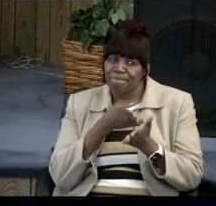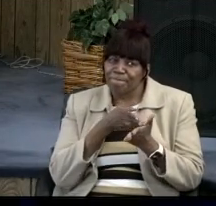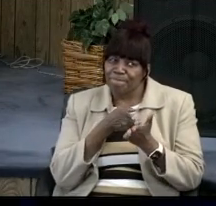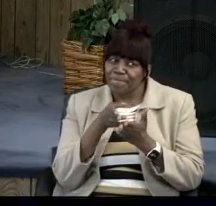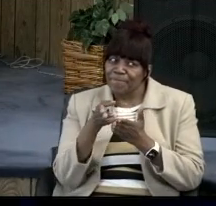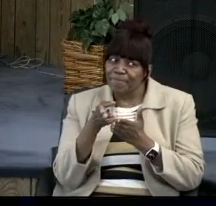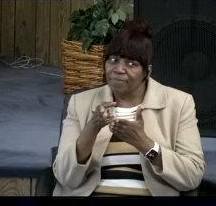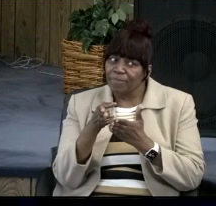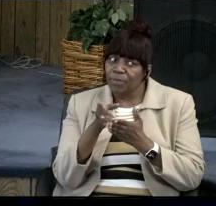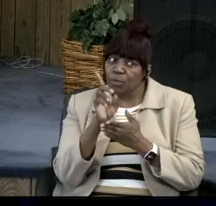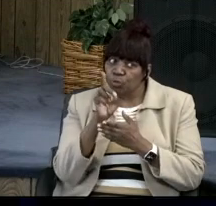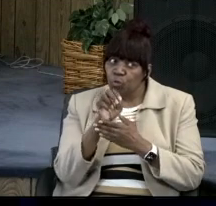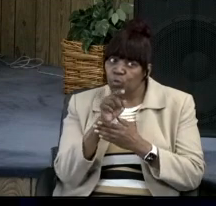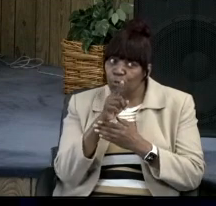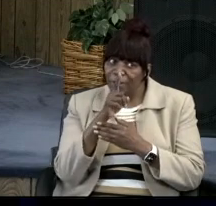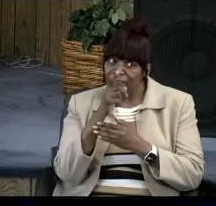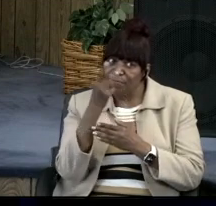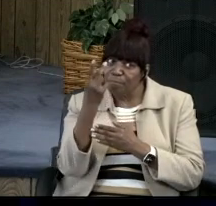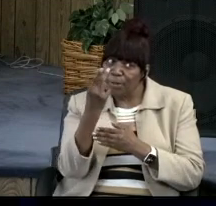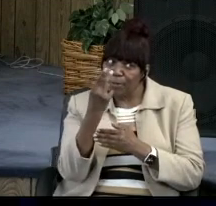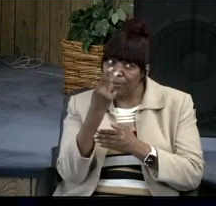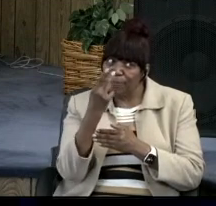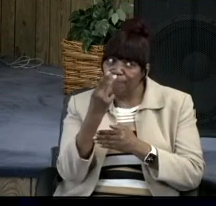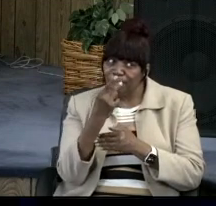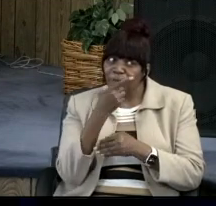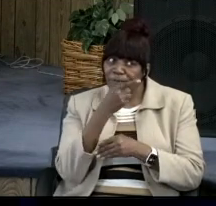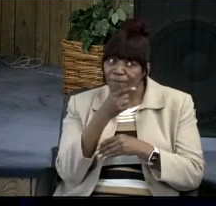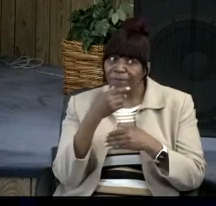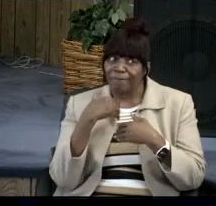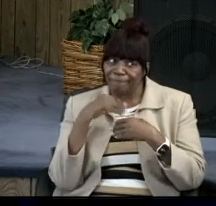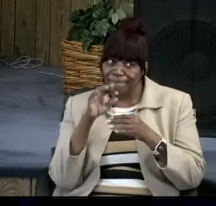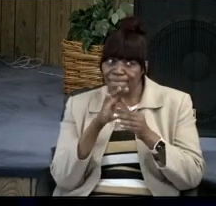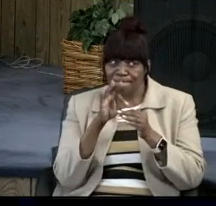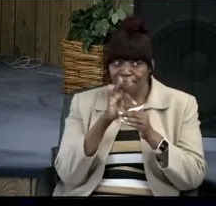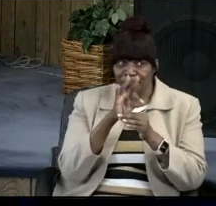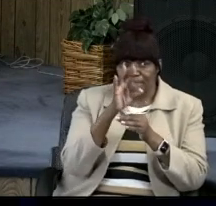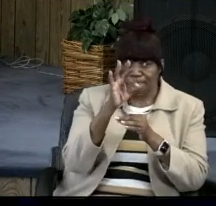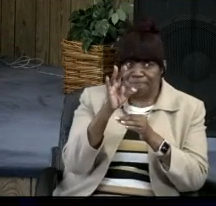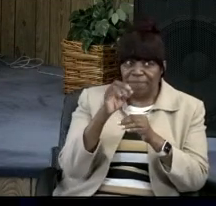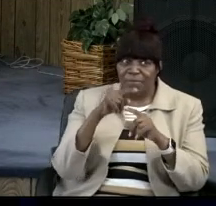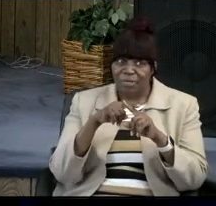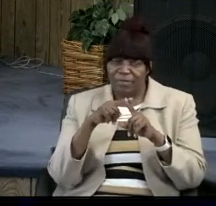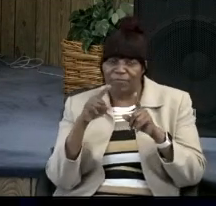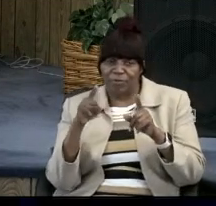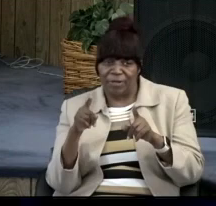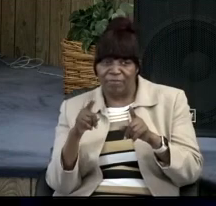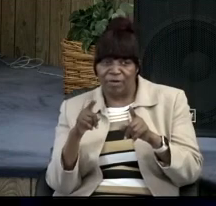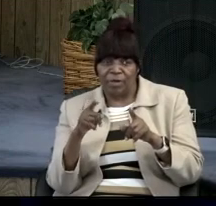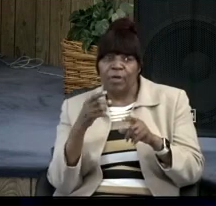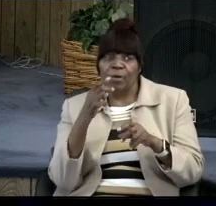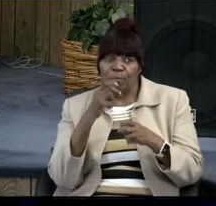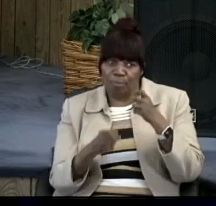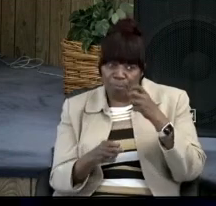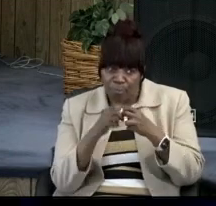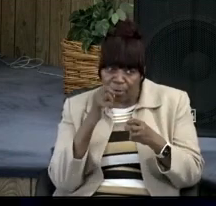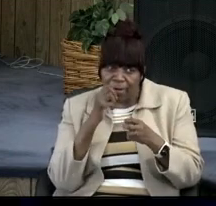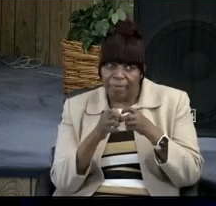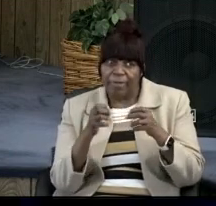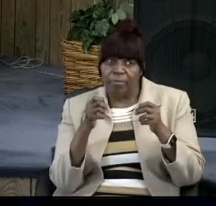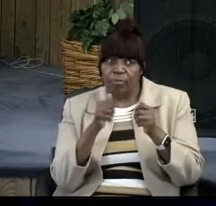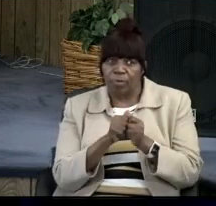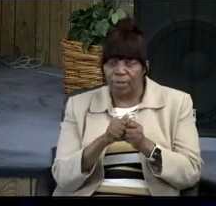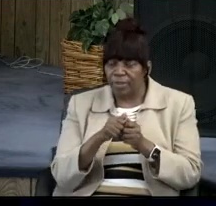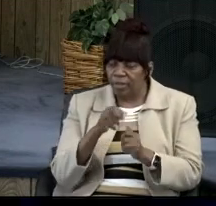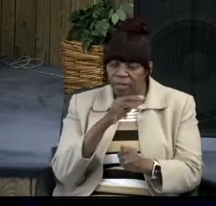do you have the truth? You got spirit, but if you got aught with your brother and you will not resolve it, you